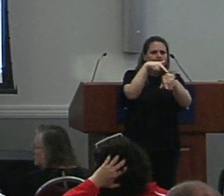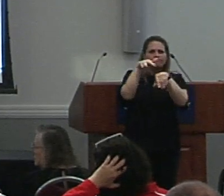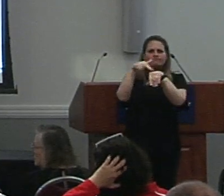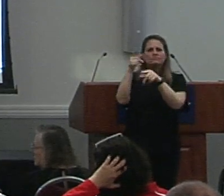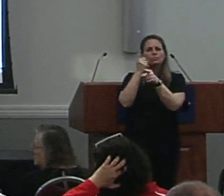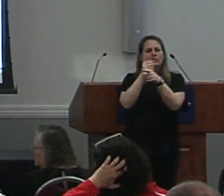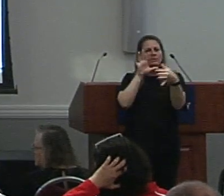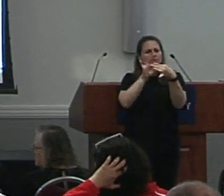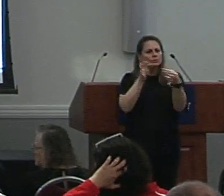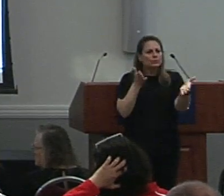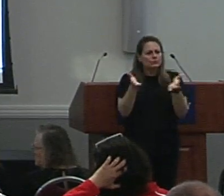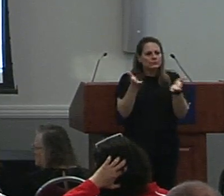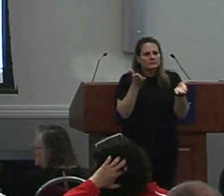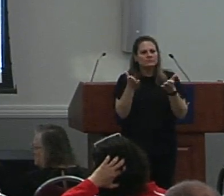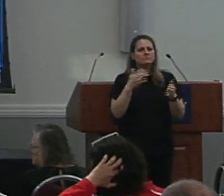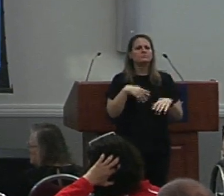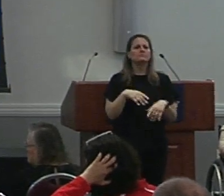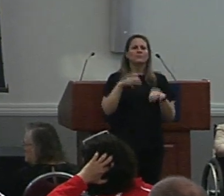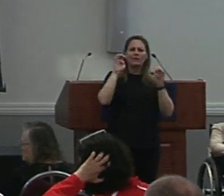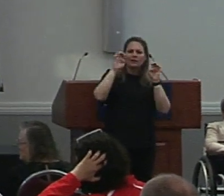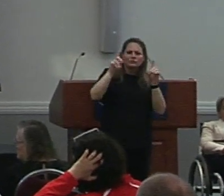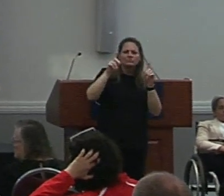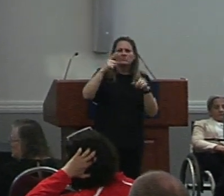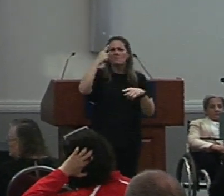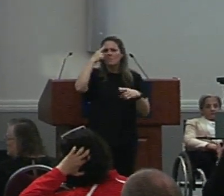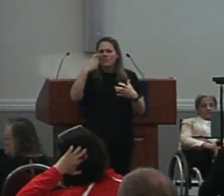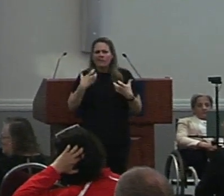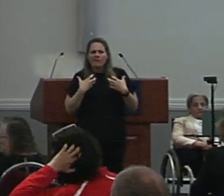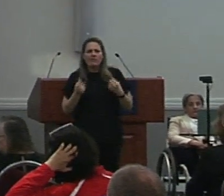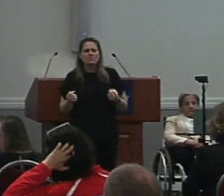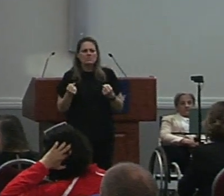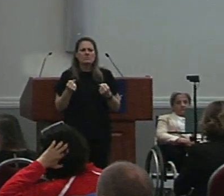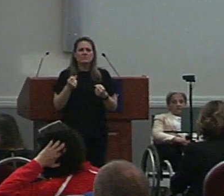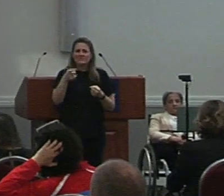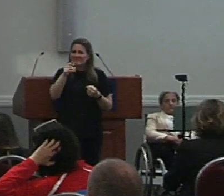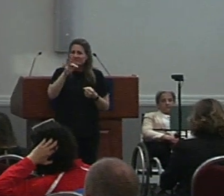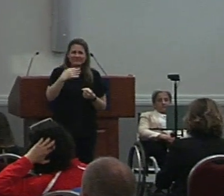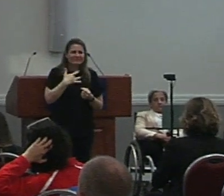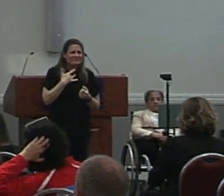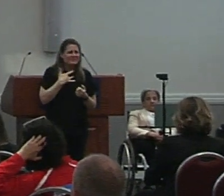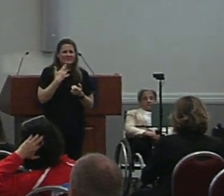would try to get someone that will help. Thank you very much.